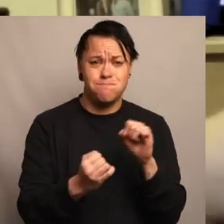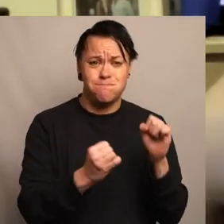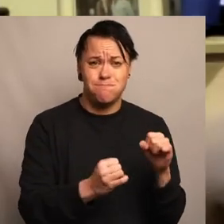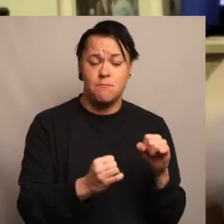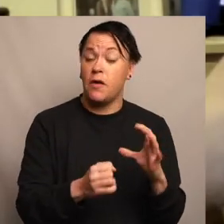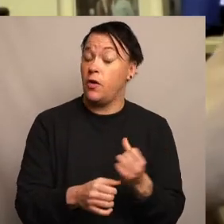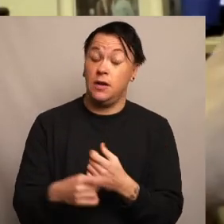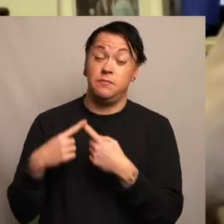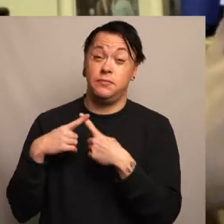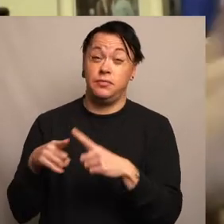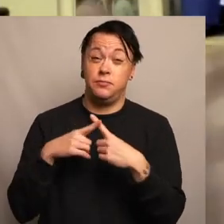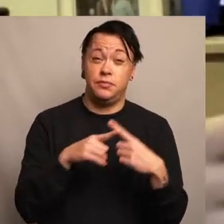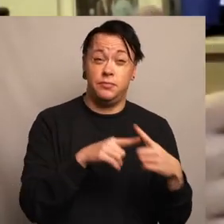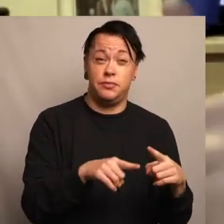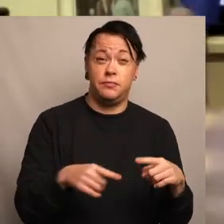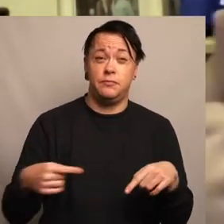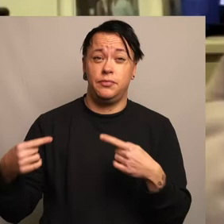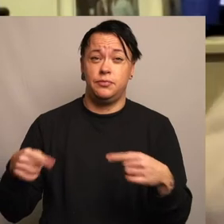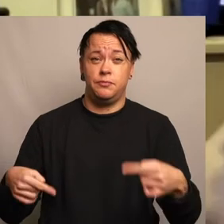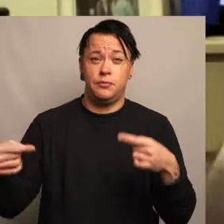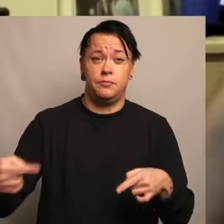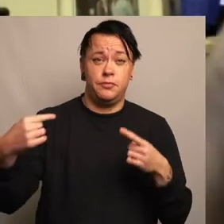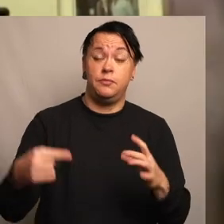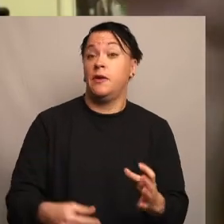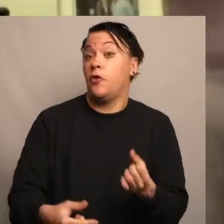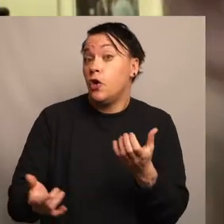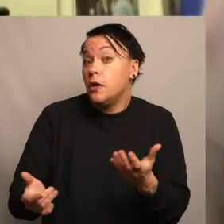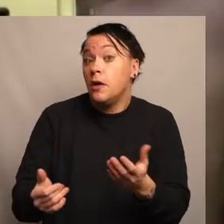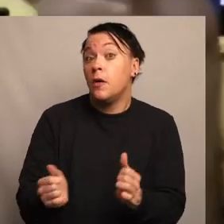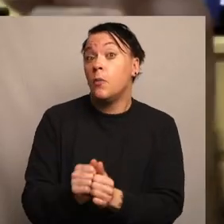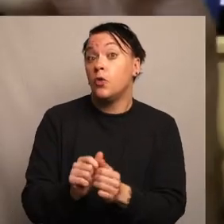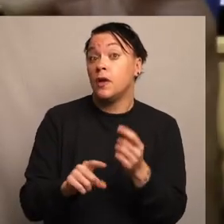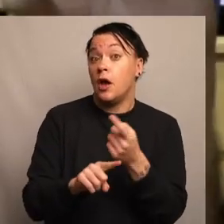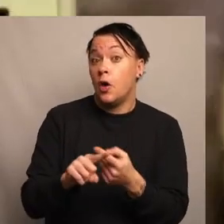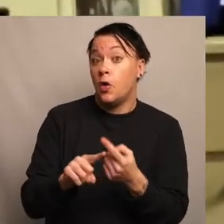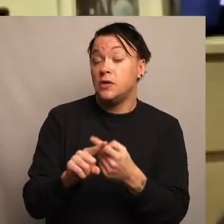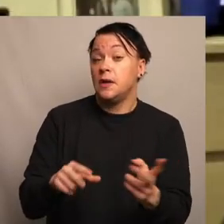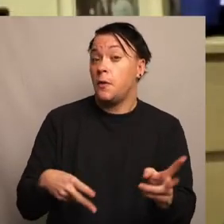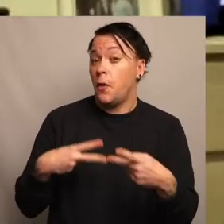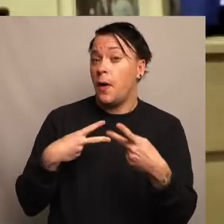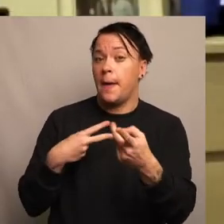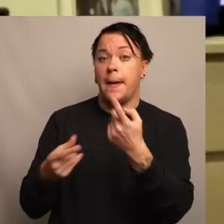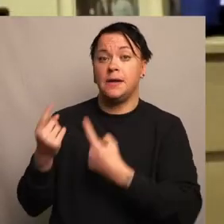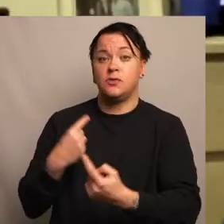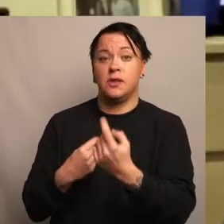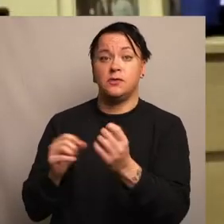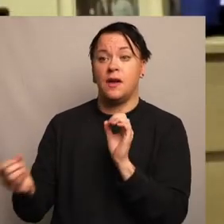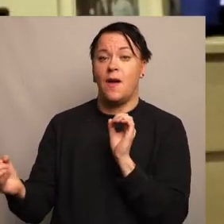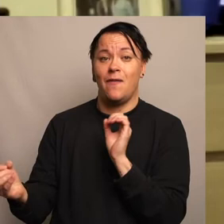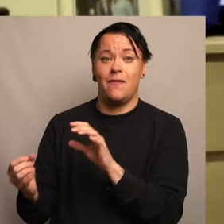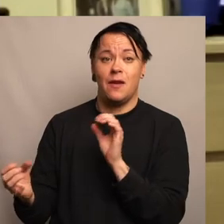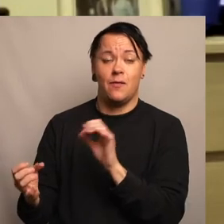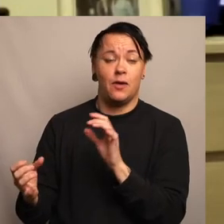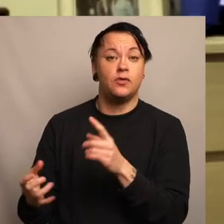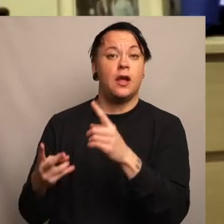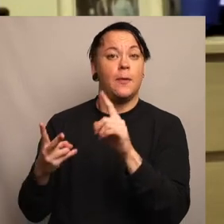other. But if we are constantly in conversation with quote unquote the other, or we are othered, we